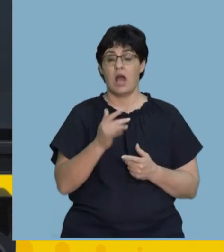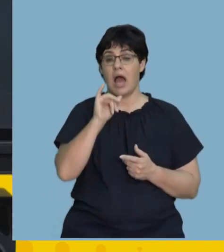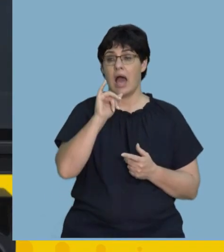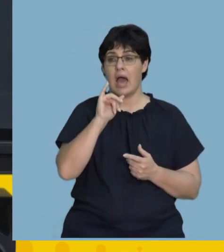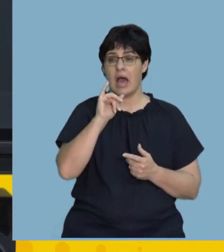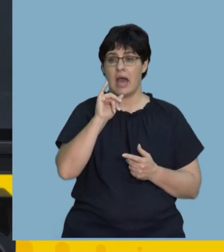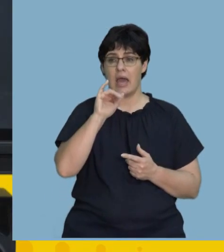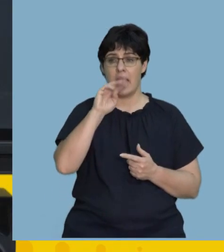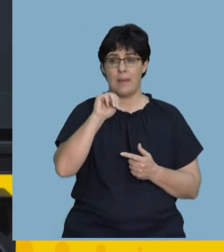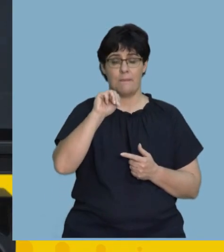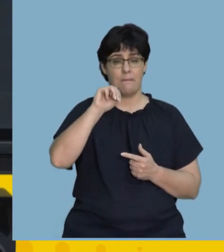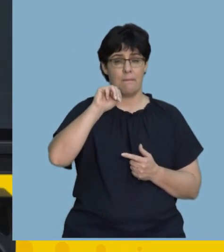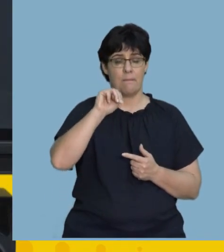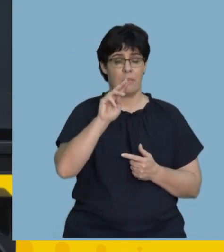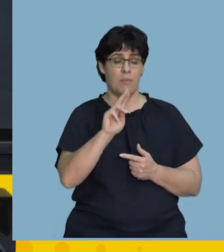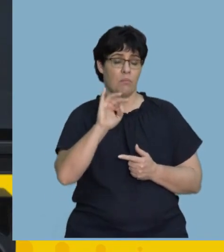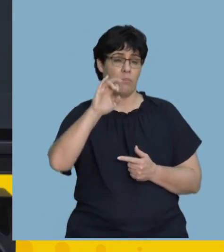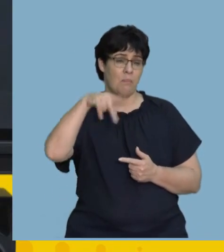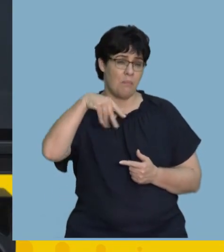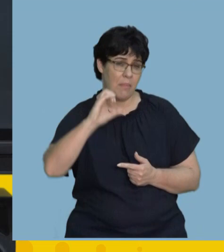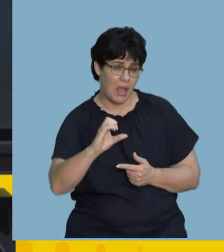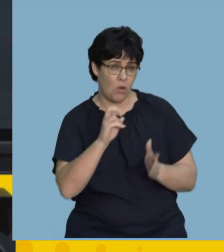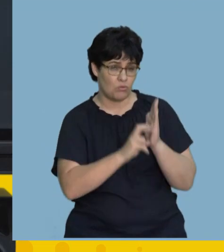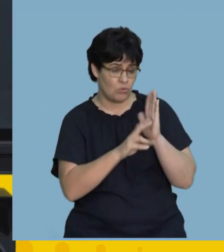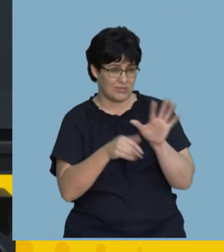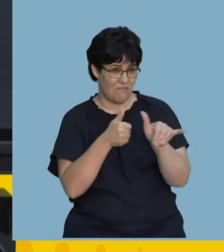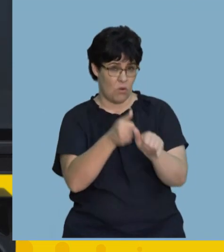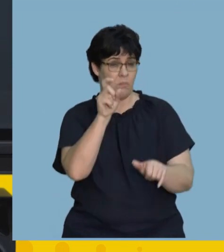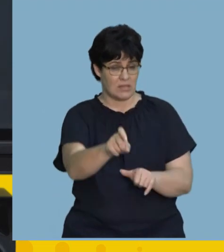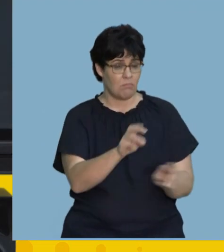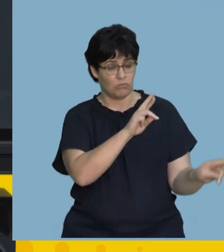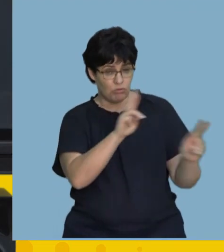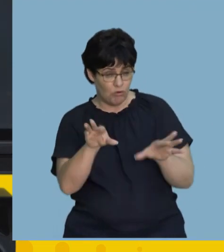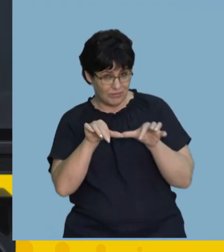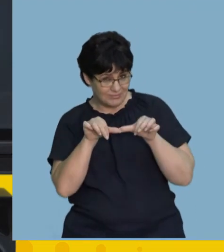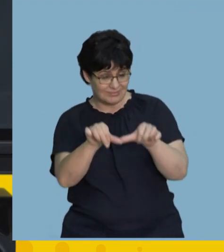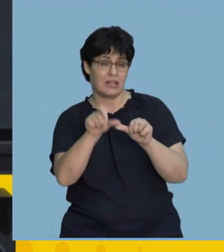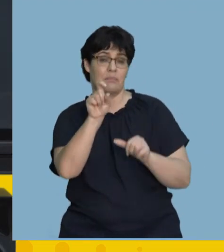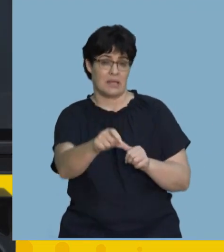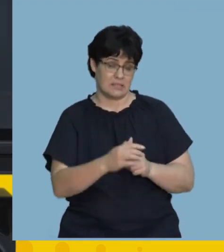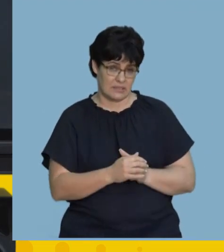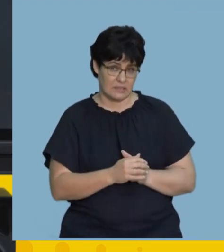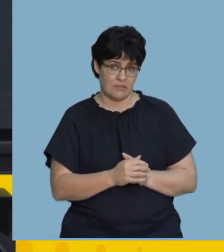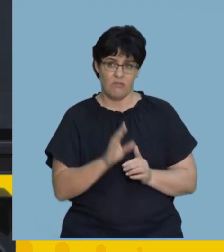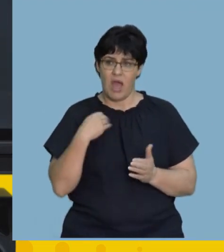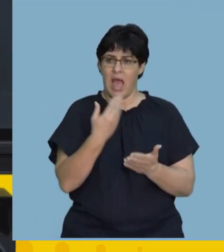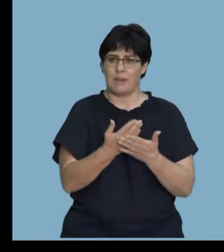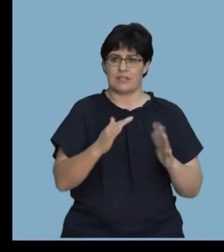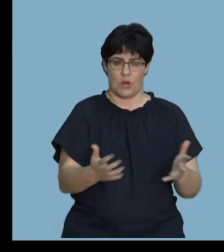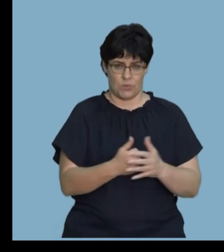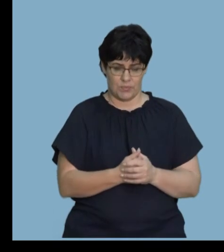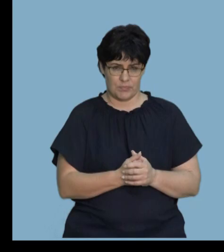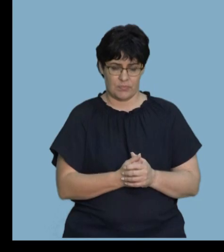used with consistency. We need to refer to them and be consistent as far as their application. Right, so